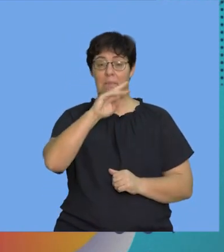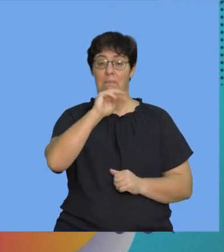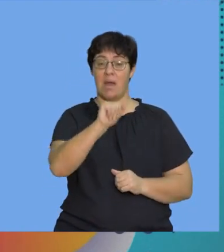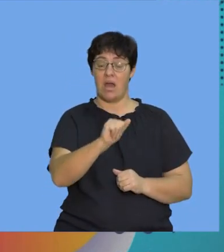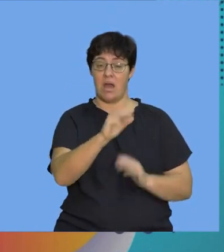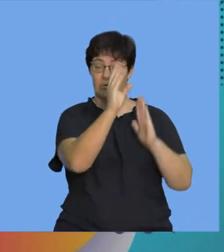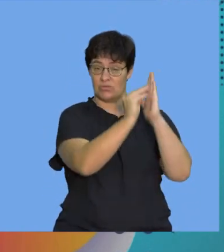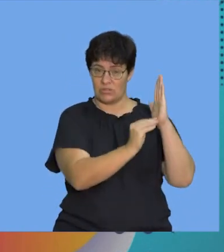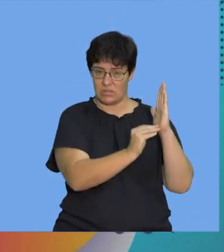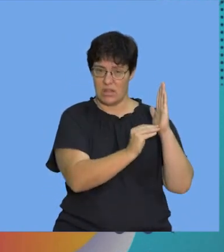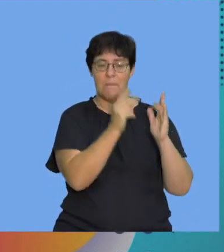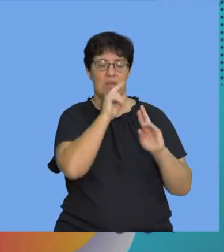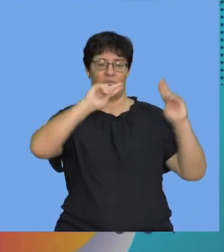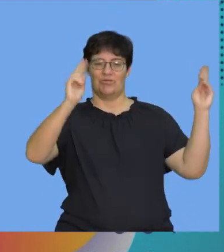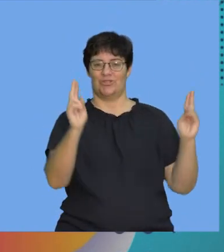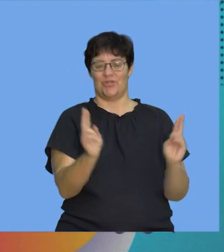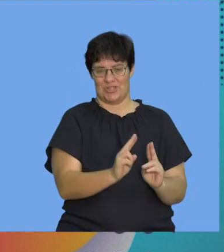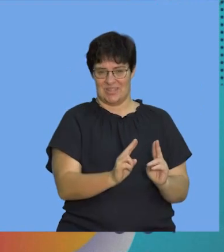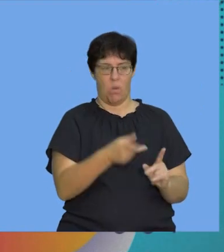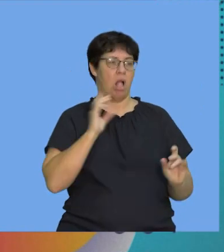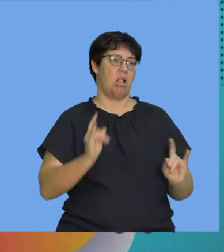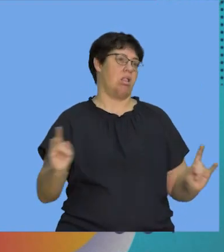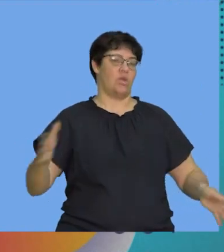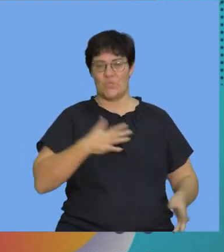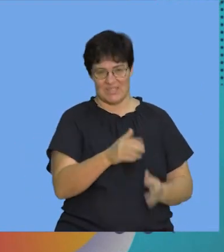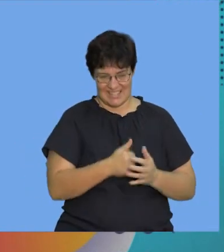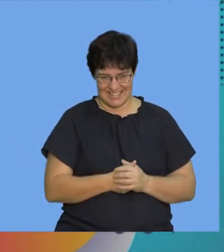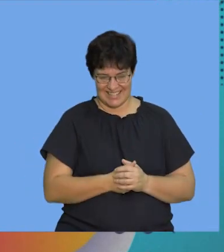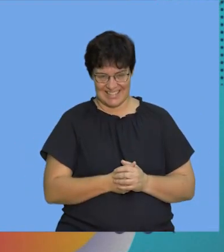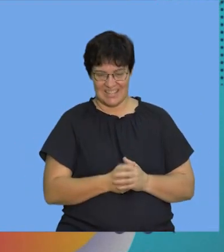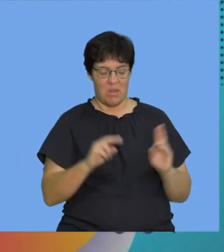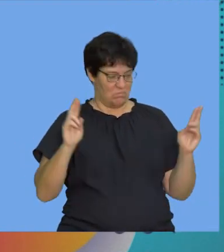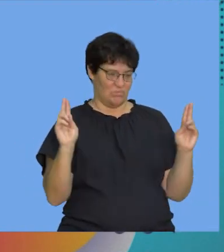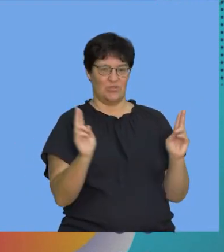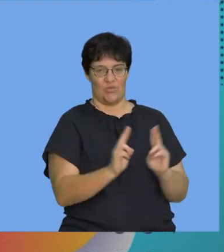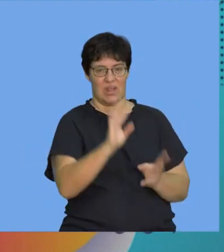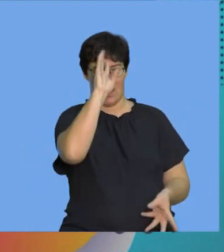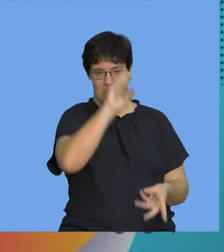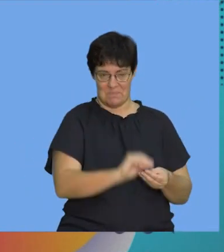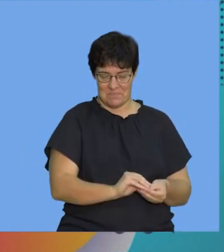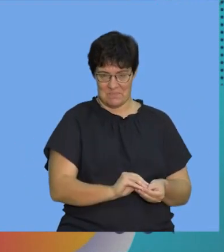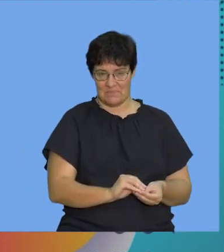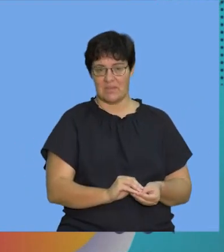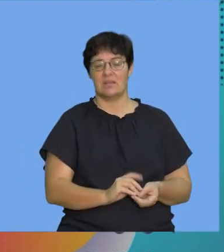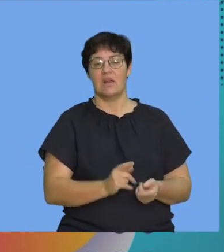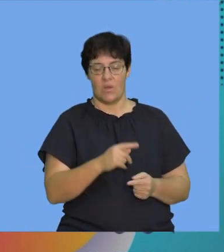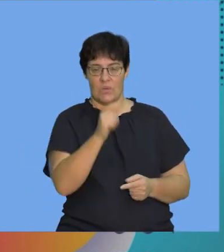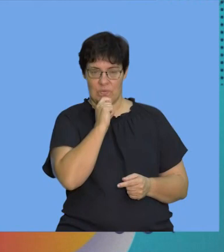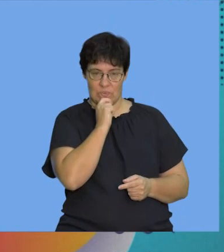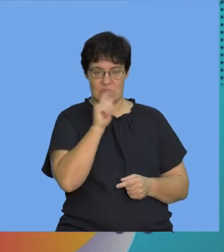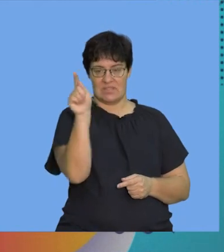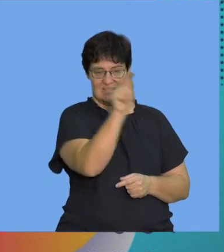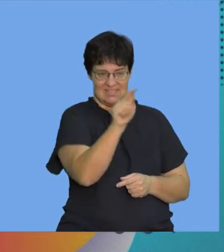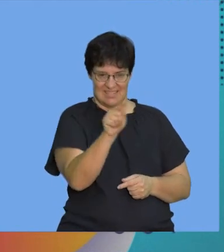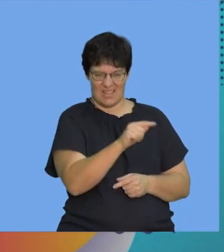we shorten writing a list of values and adding them together. We shorten it using the Greek sign that looks